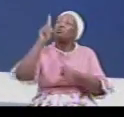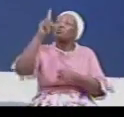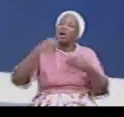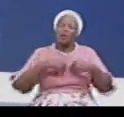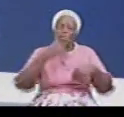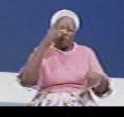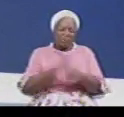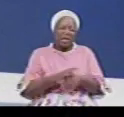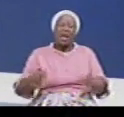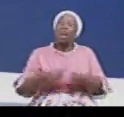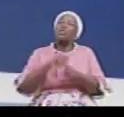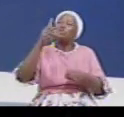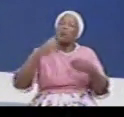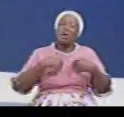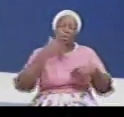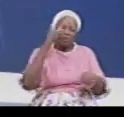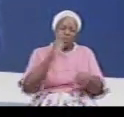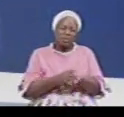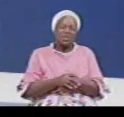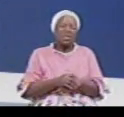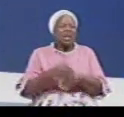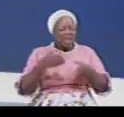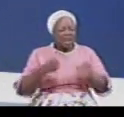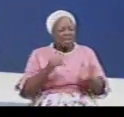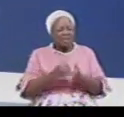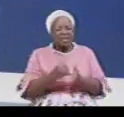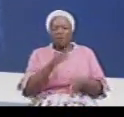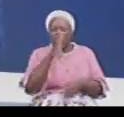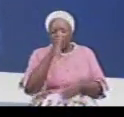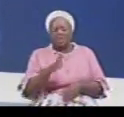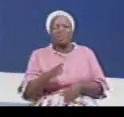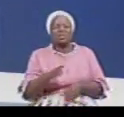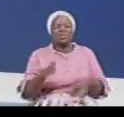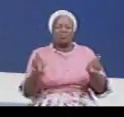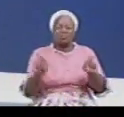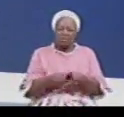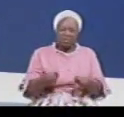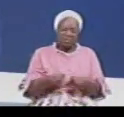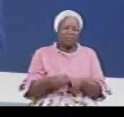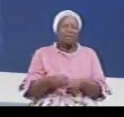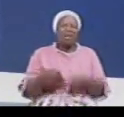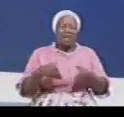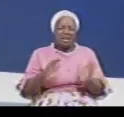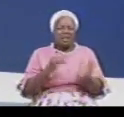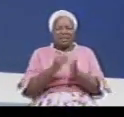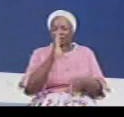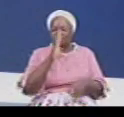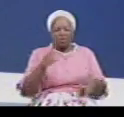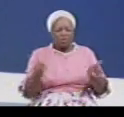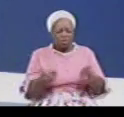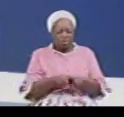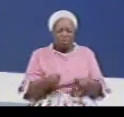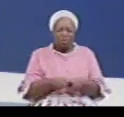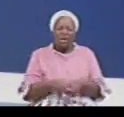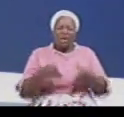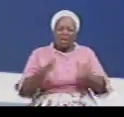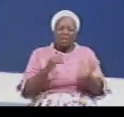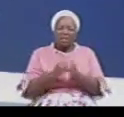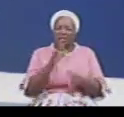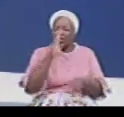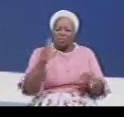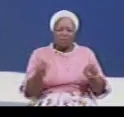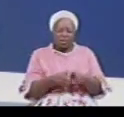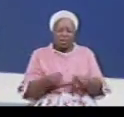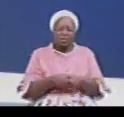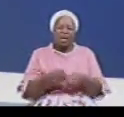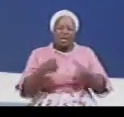As you have promised. Let it be so. Let it be so. Let it be so. Let it be so.